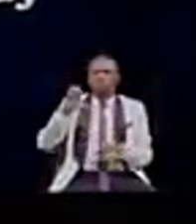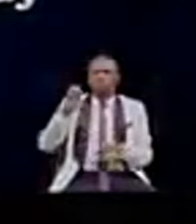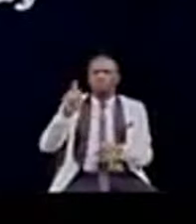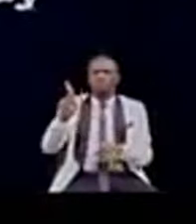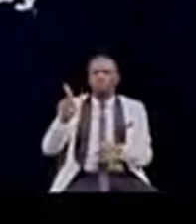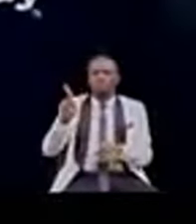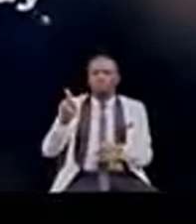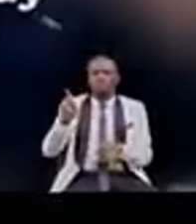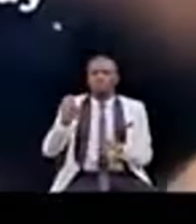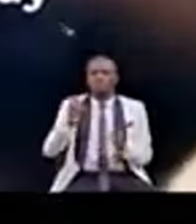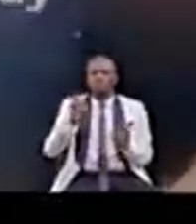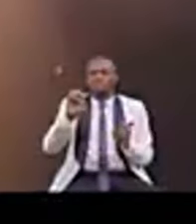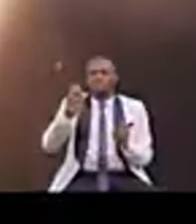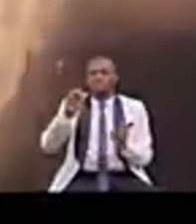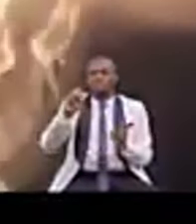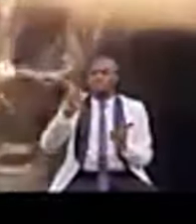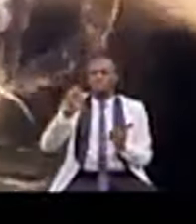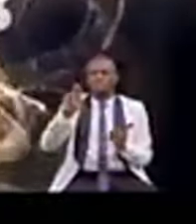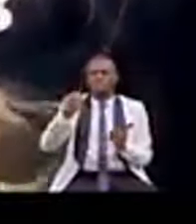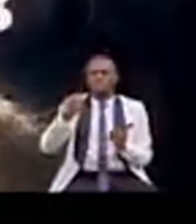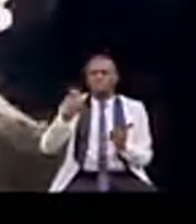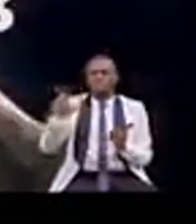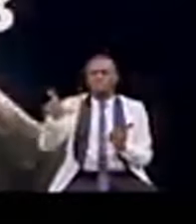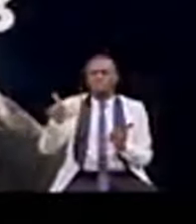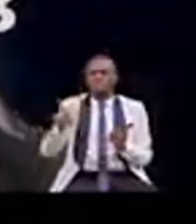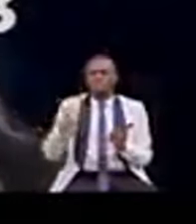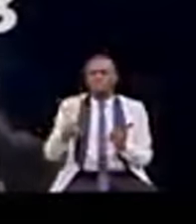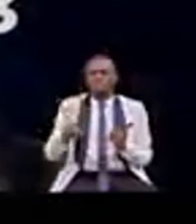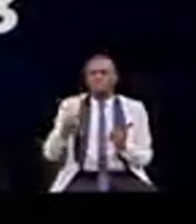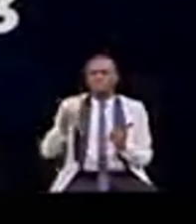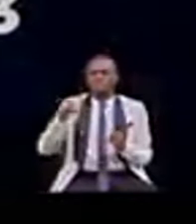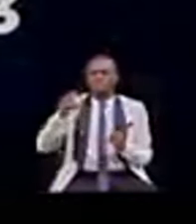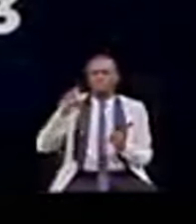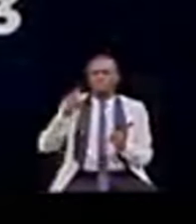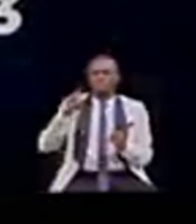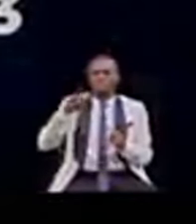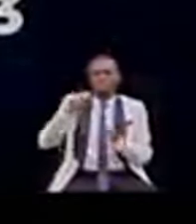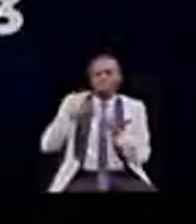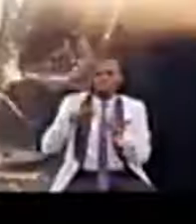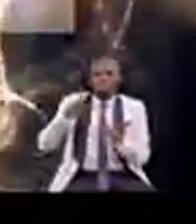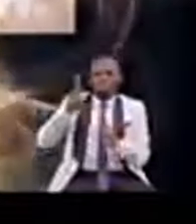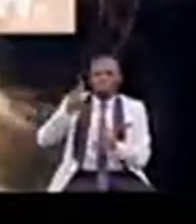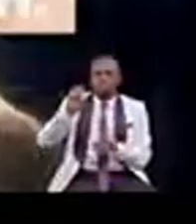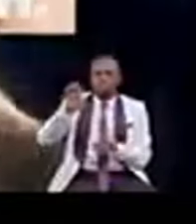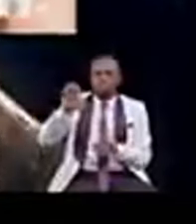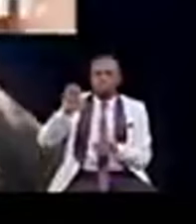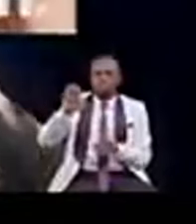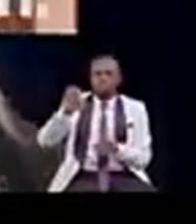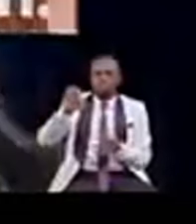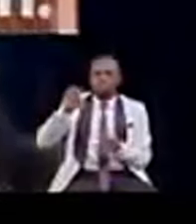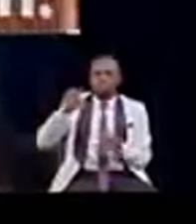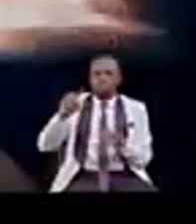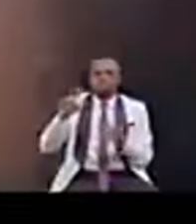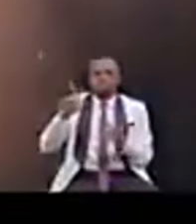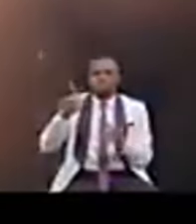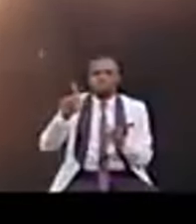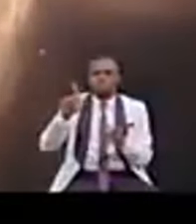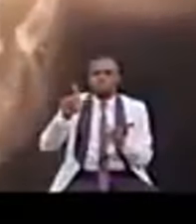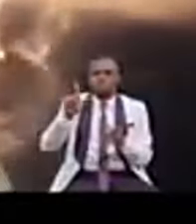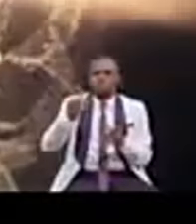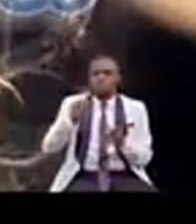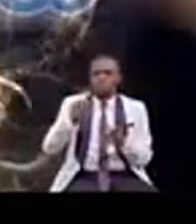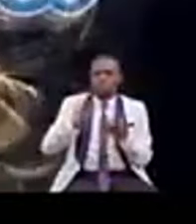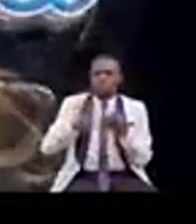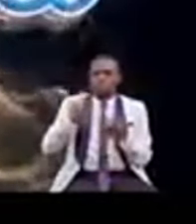that flushes out all the friction, all the conflict out of their lives. The